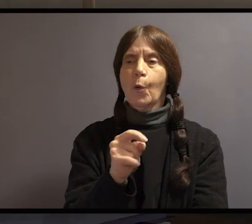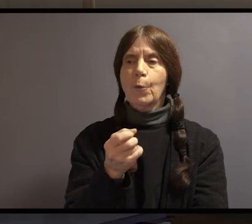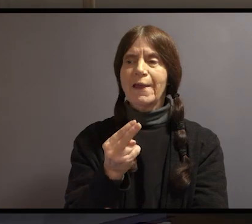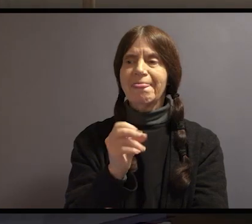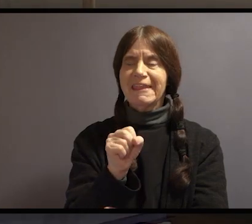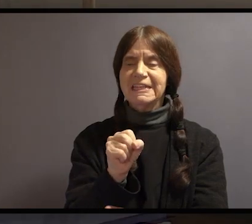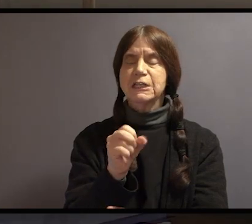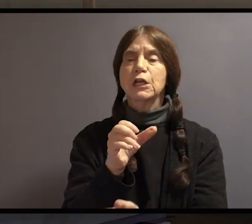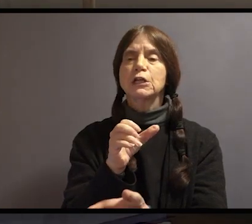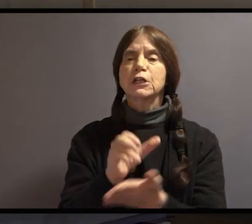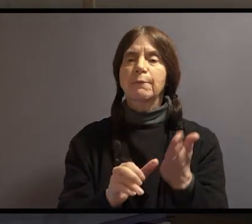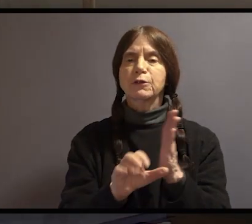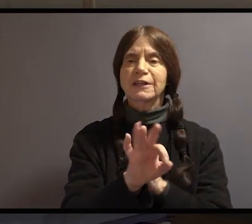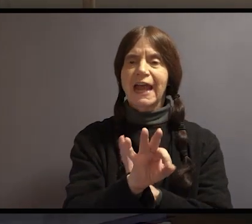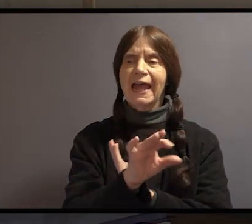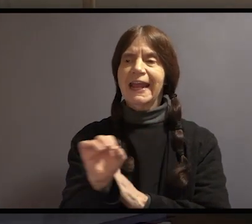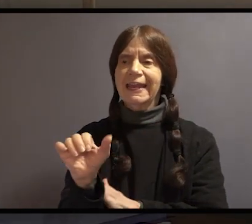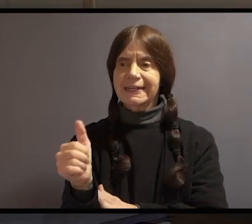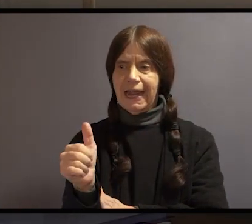chapters 9 and 10.